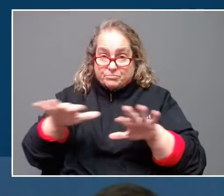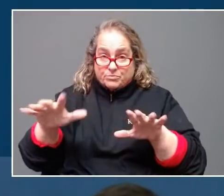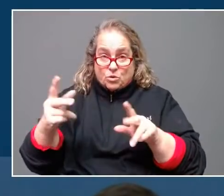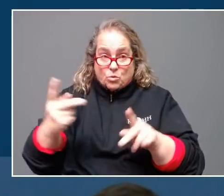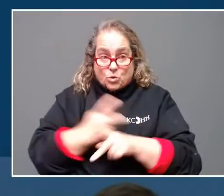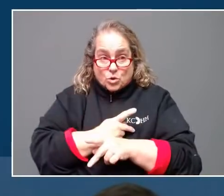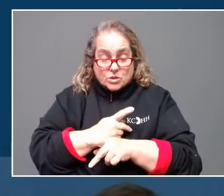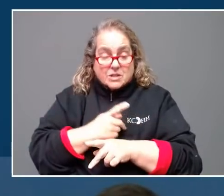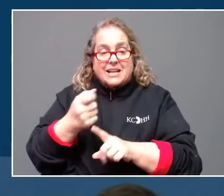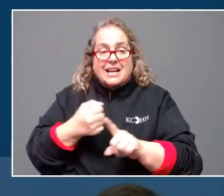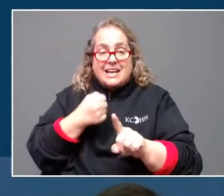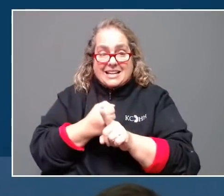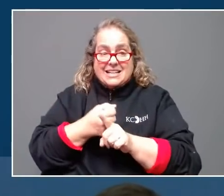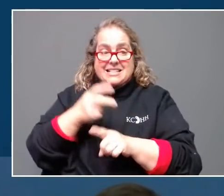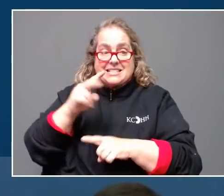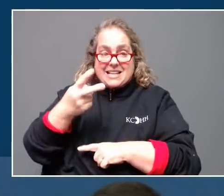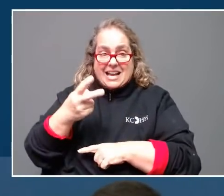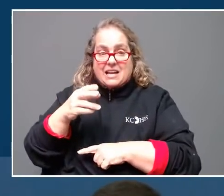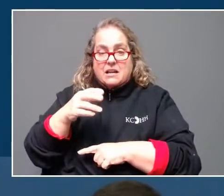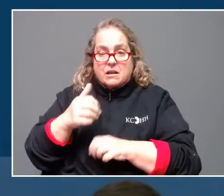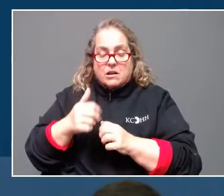deadliest way,